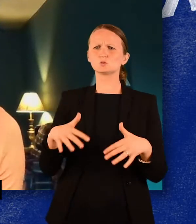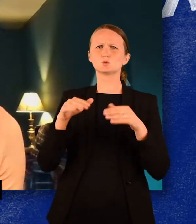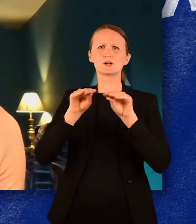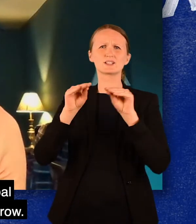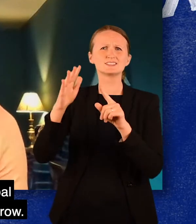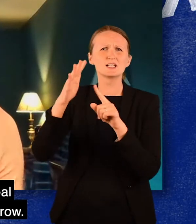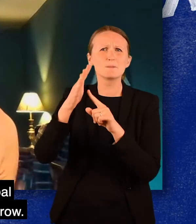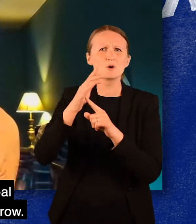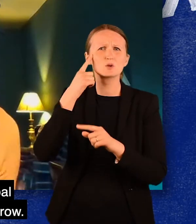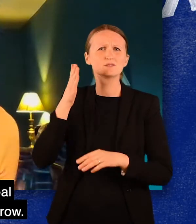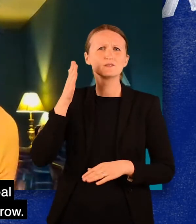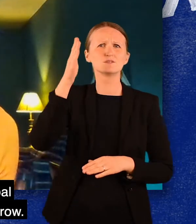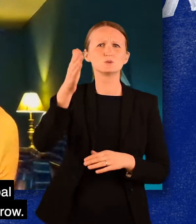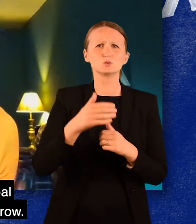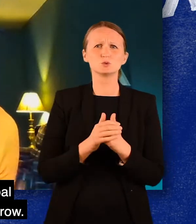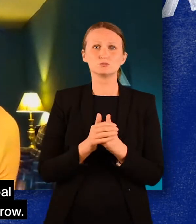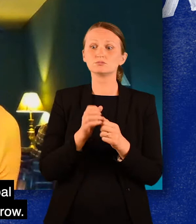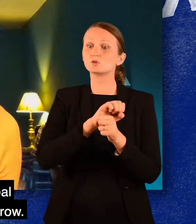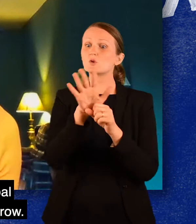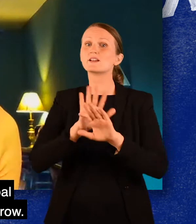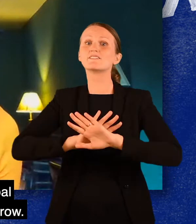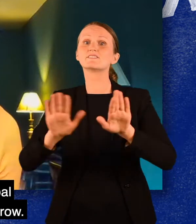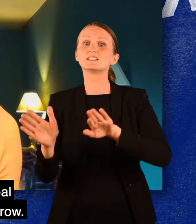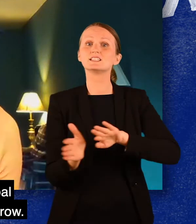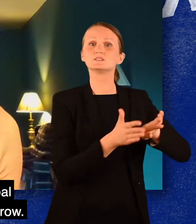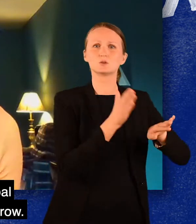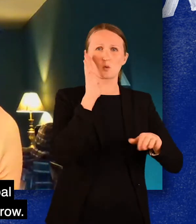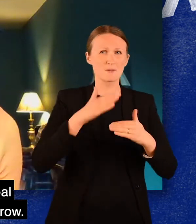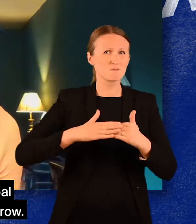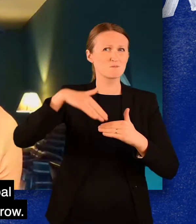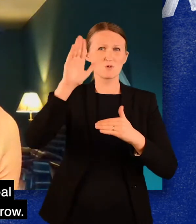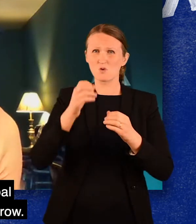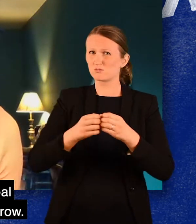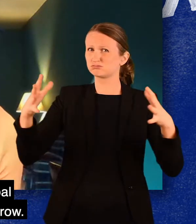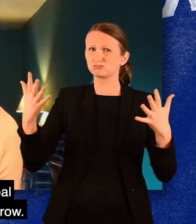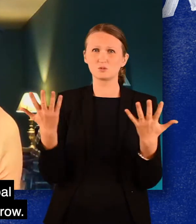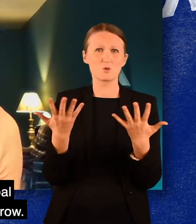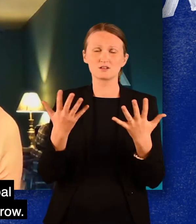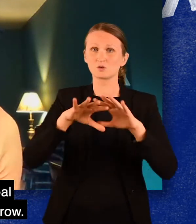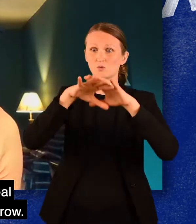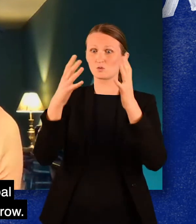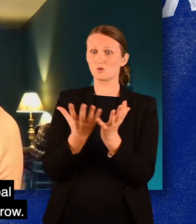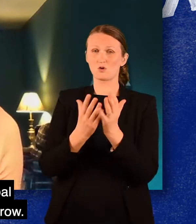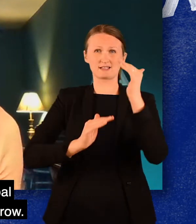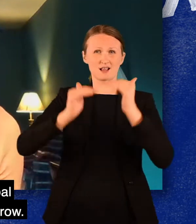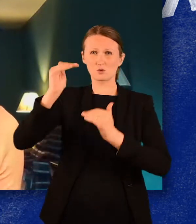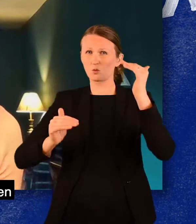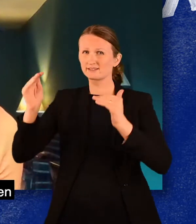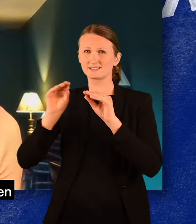future. But when all of this is over, global inequality in education will likely